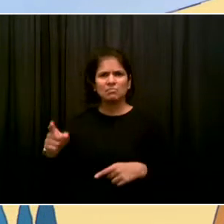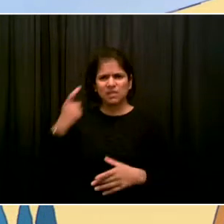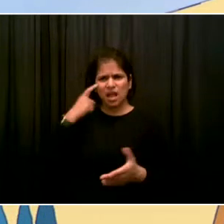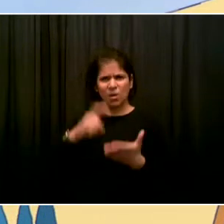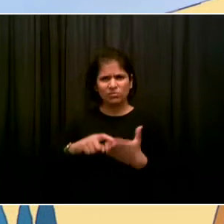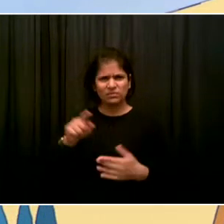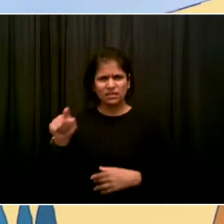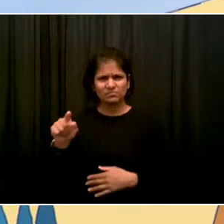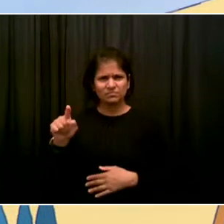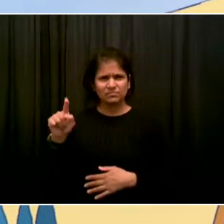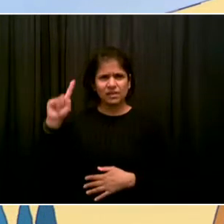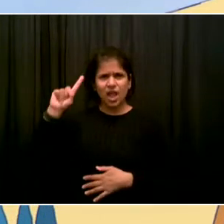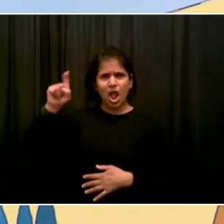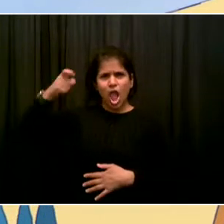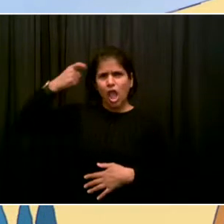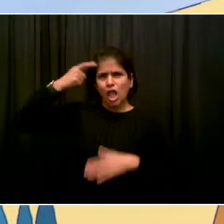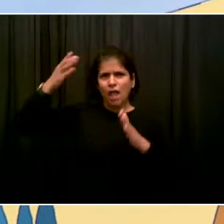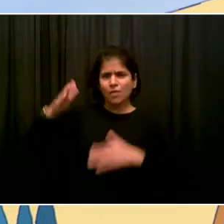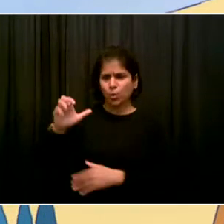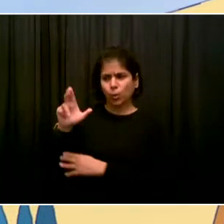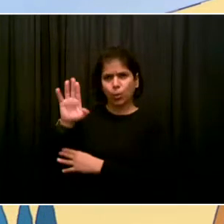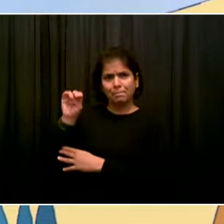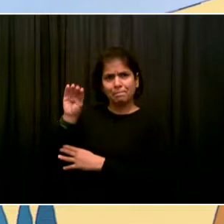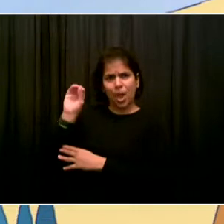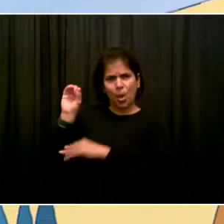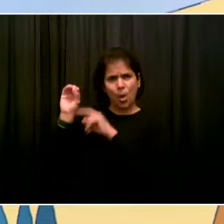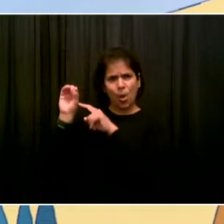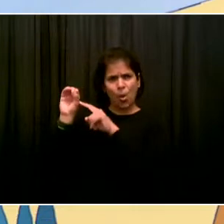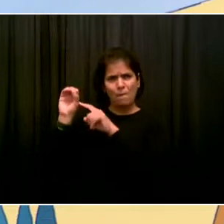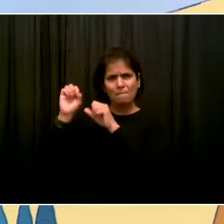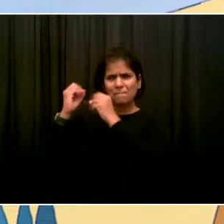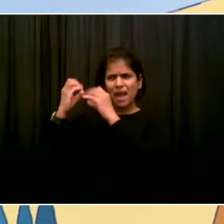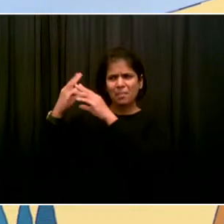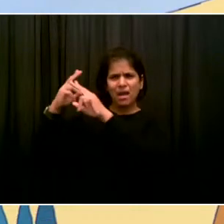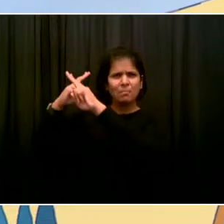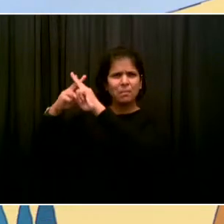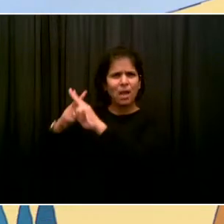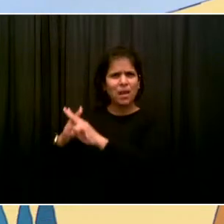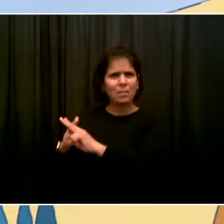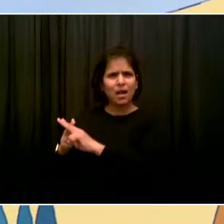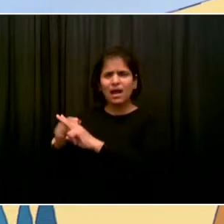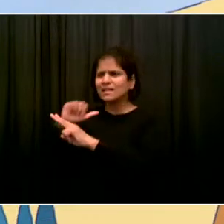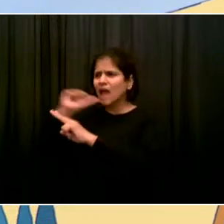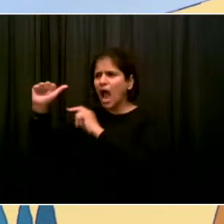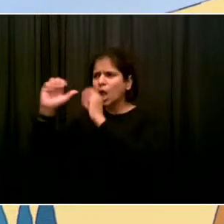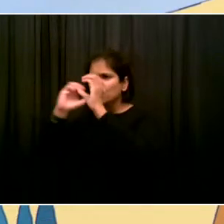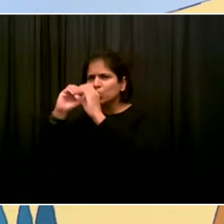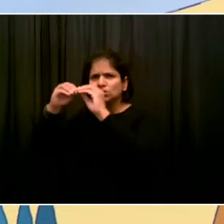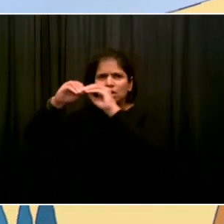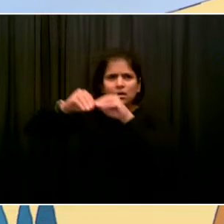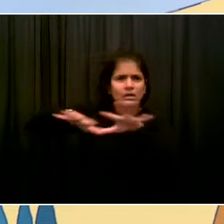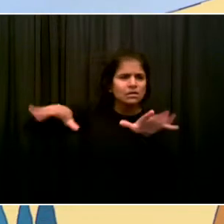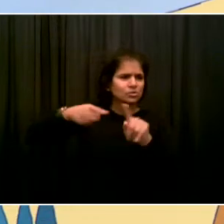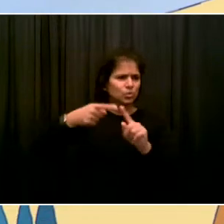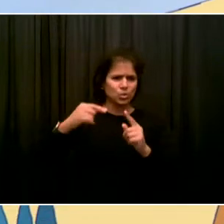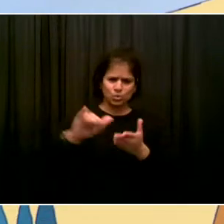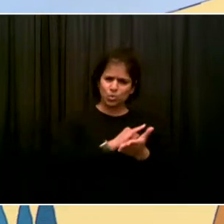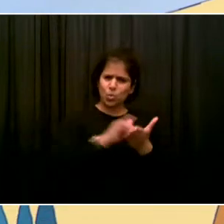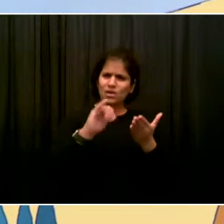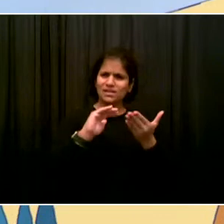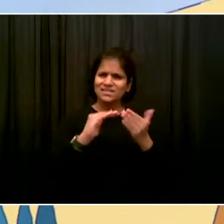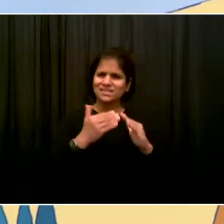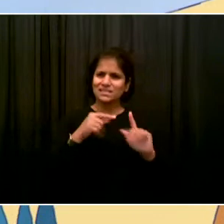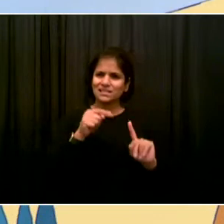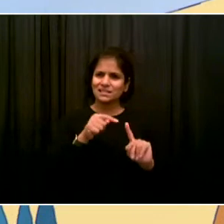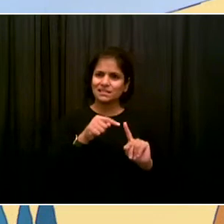actions during COVID and not allowing them to work together with the city. Now, I want to specifically ask you about how a few weeks after Cuomo enacted the Cluster Action Initiative,